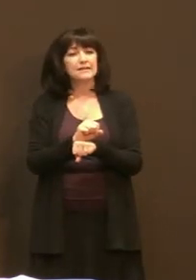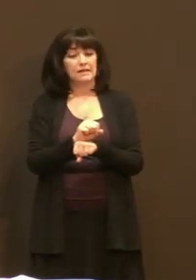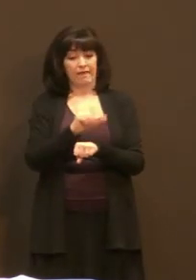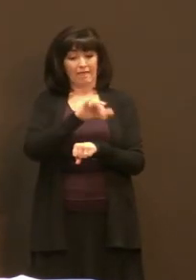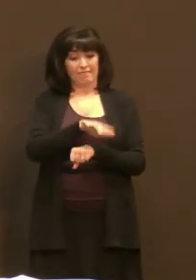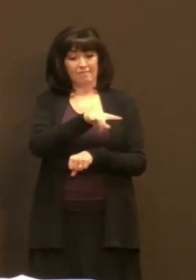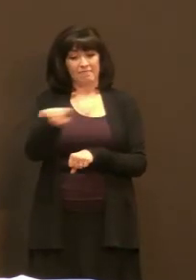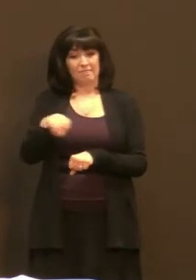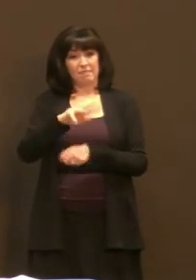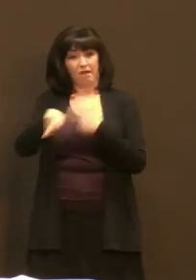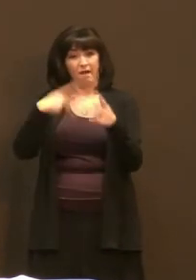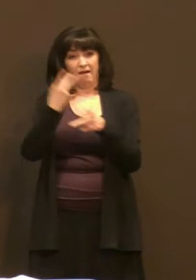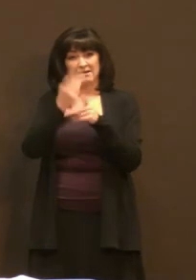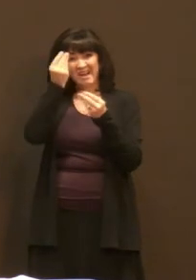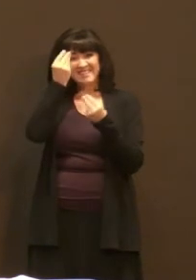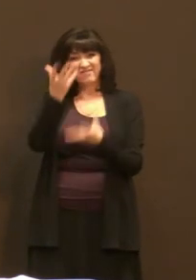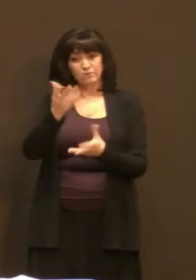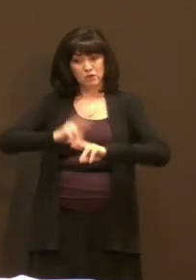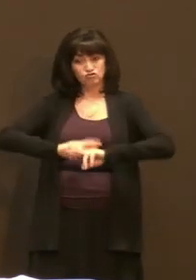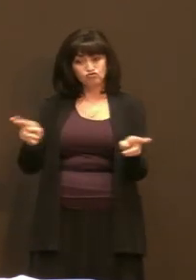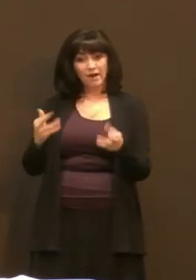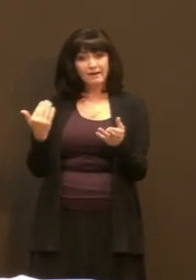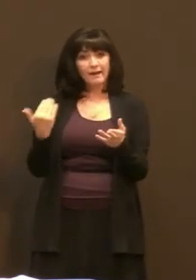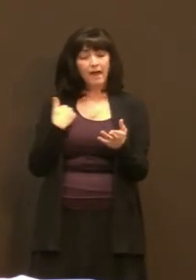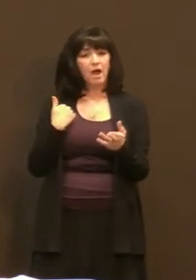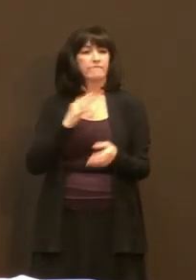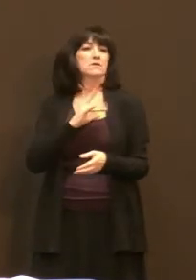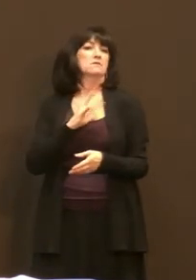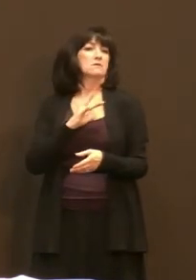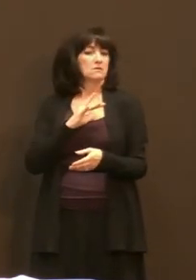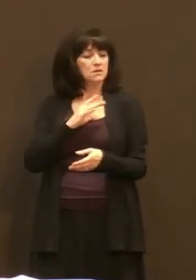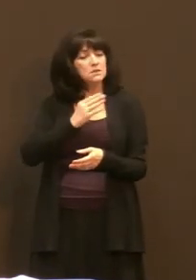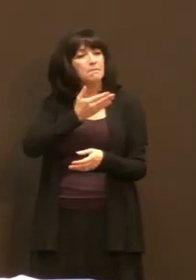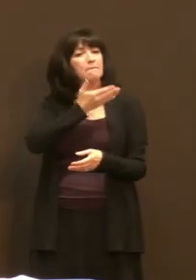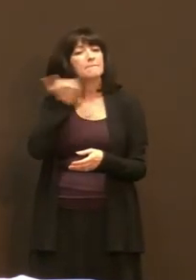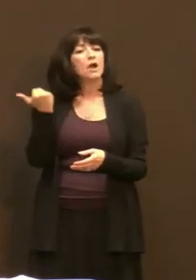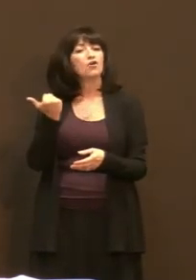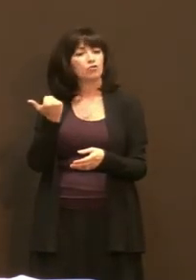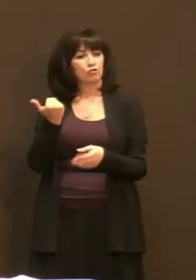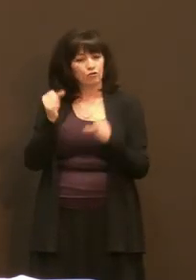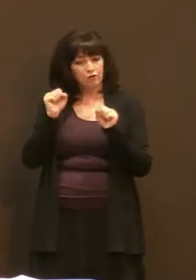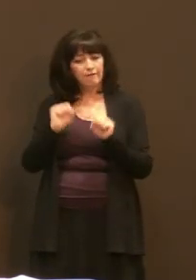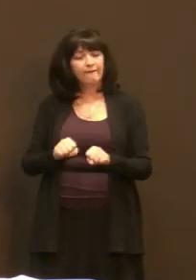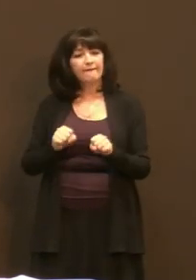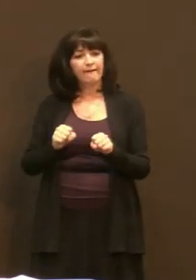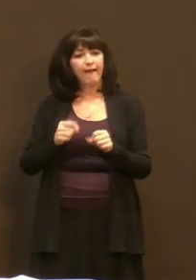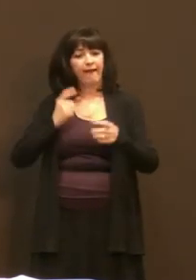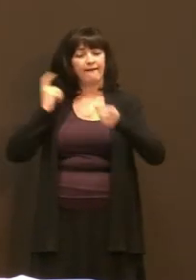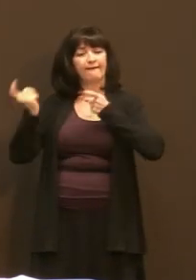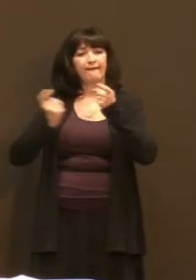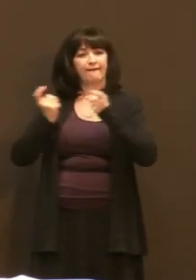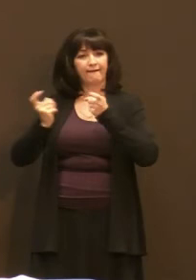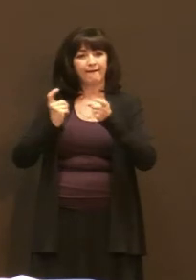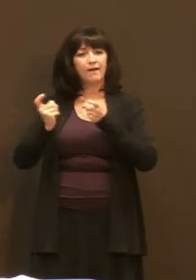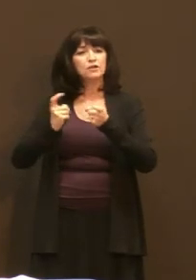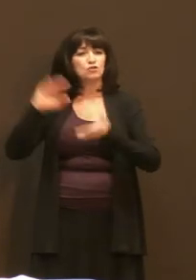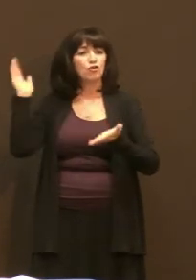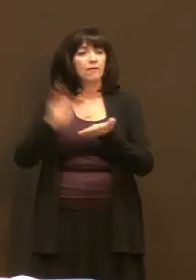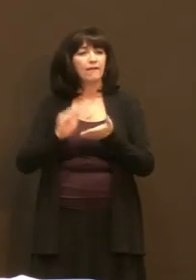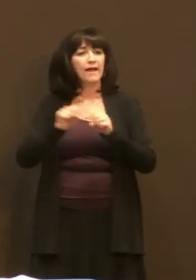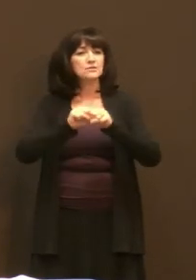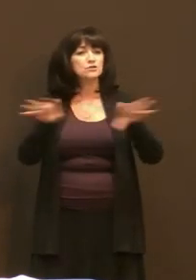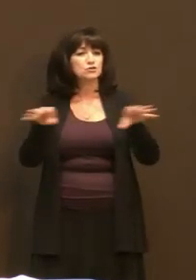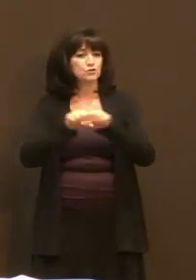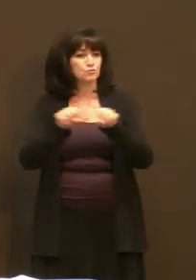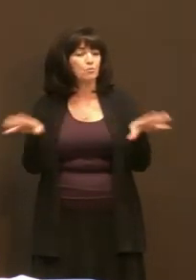readily is important information for individuals and as well as from a public health and population perspective. So